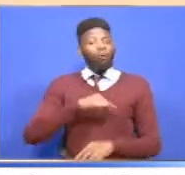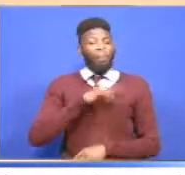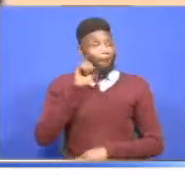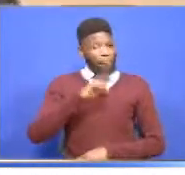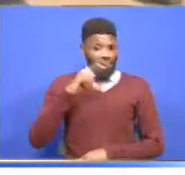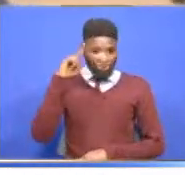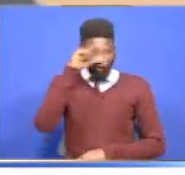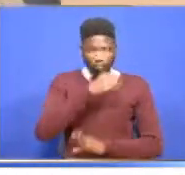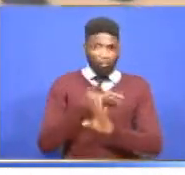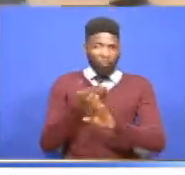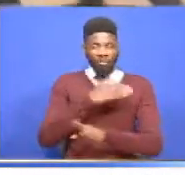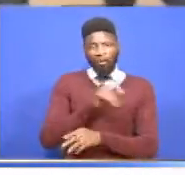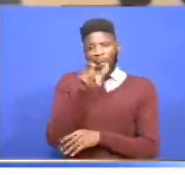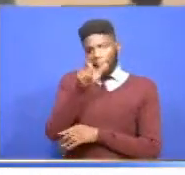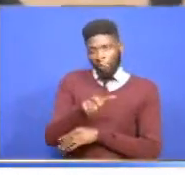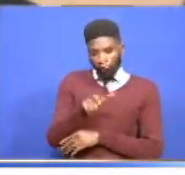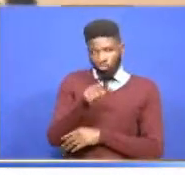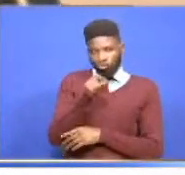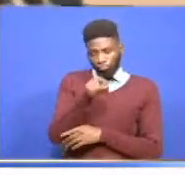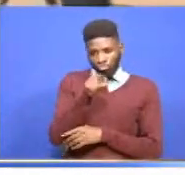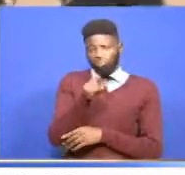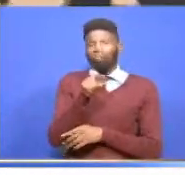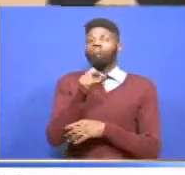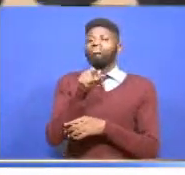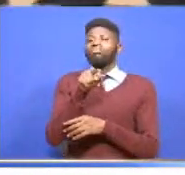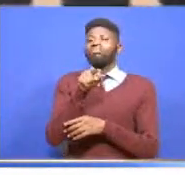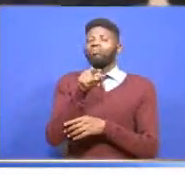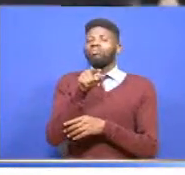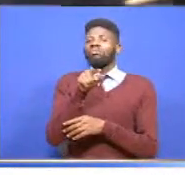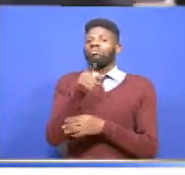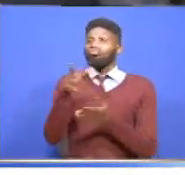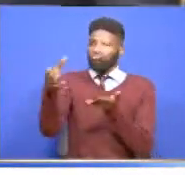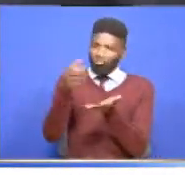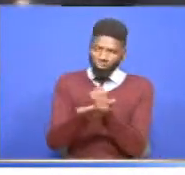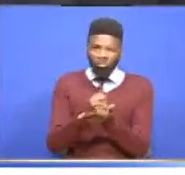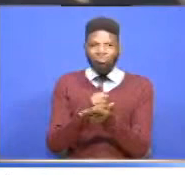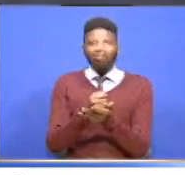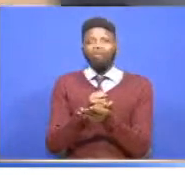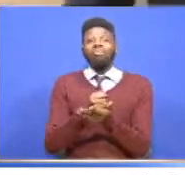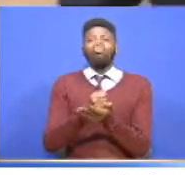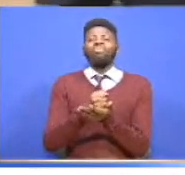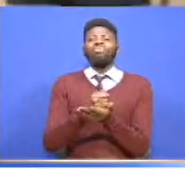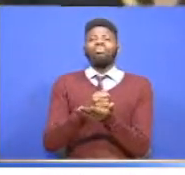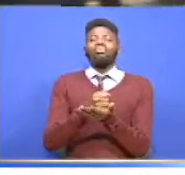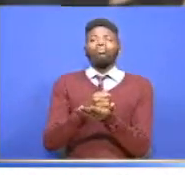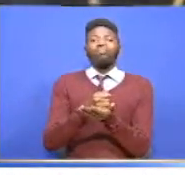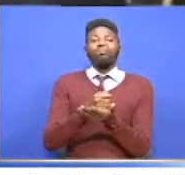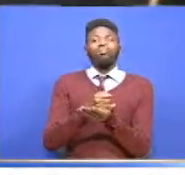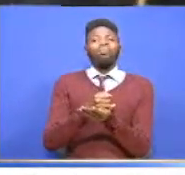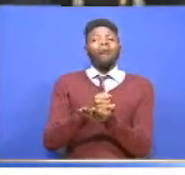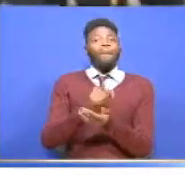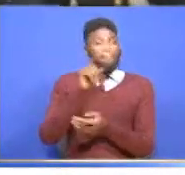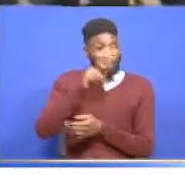someone into office, this someone should be very perfect? Because we know as human beings, it is impossible to be perfect.